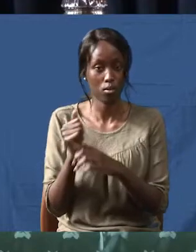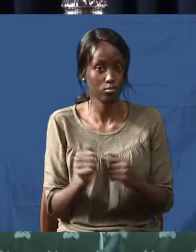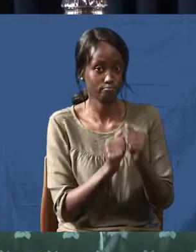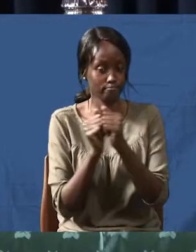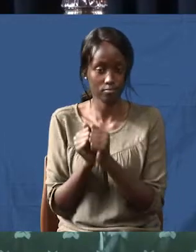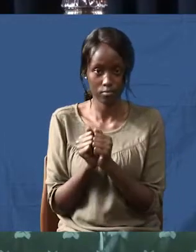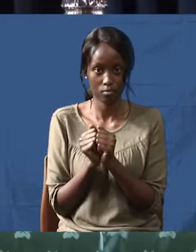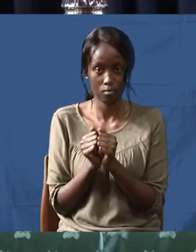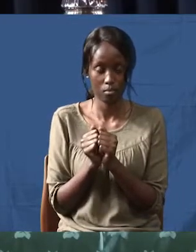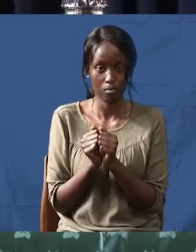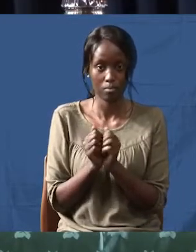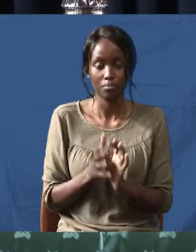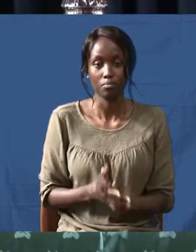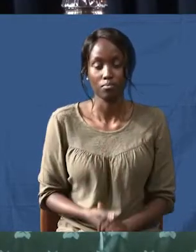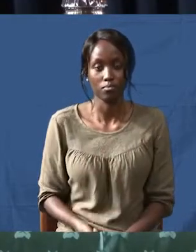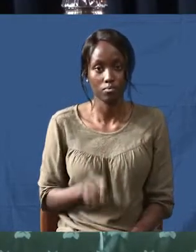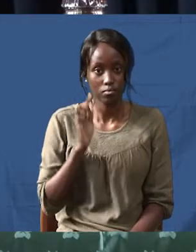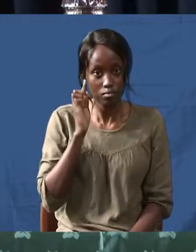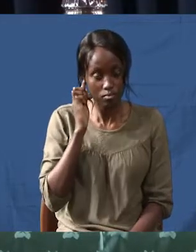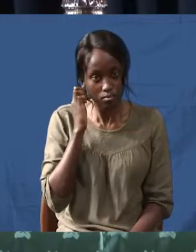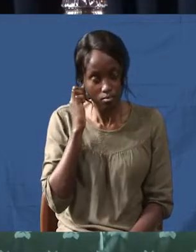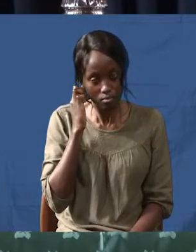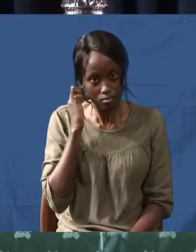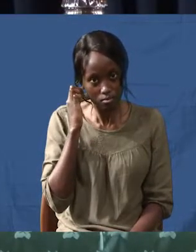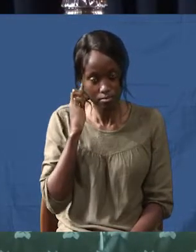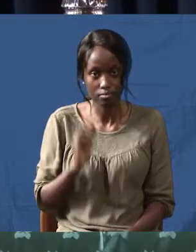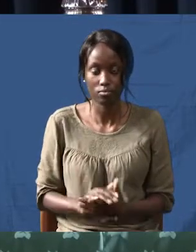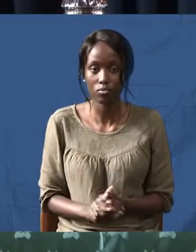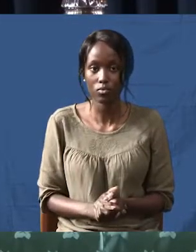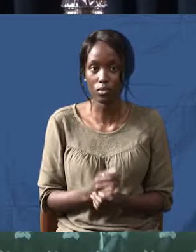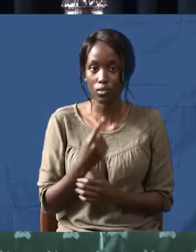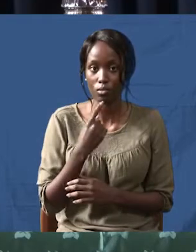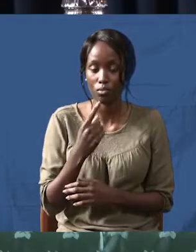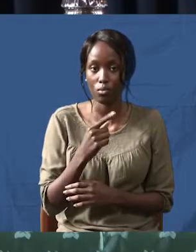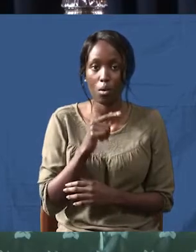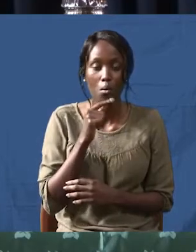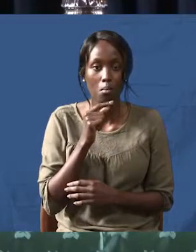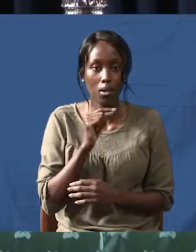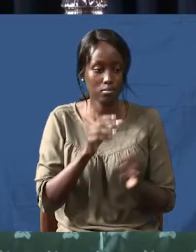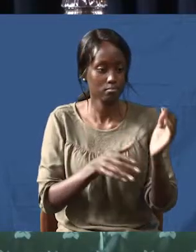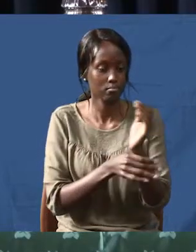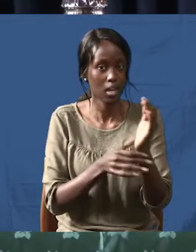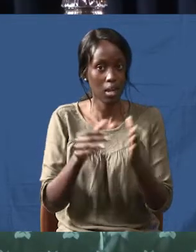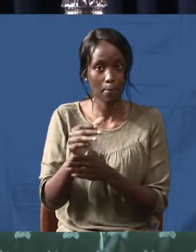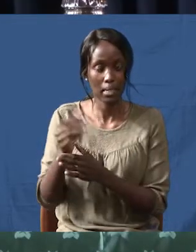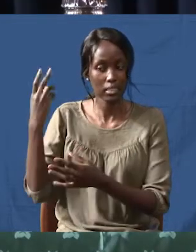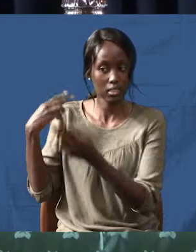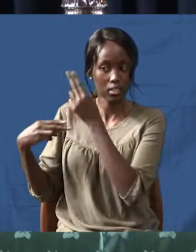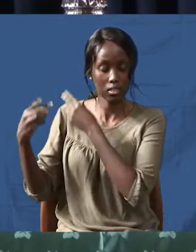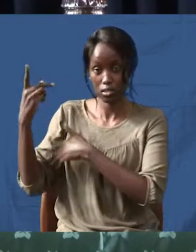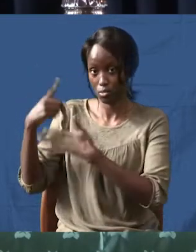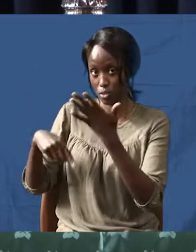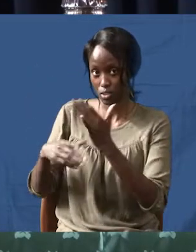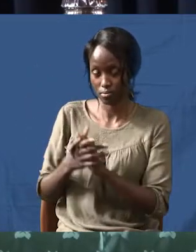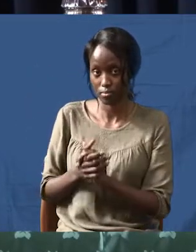in finances. So, what was Barnabas' background? As a